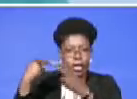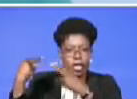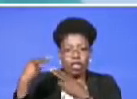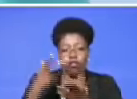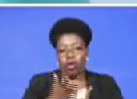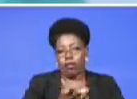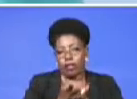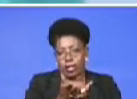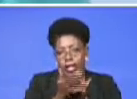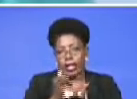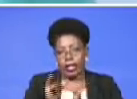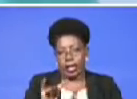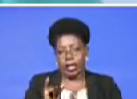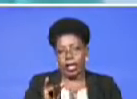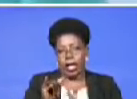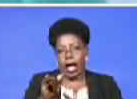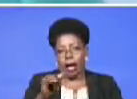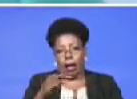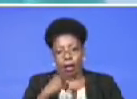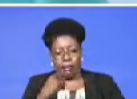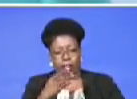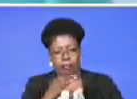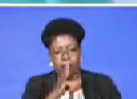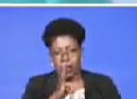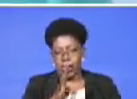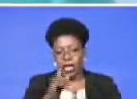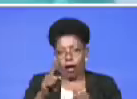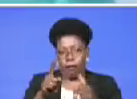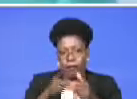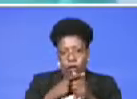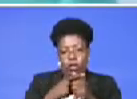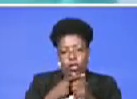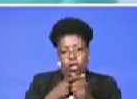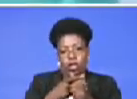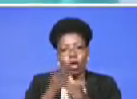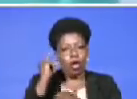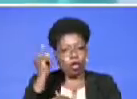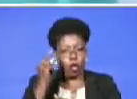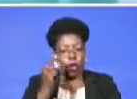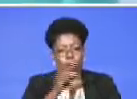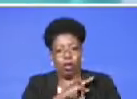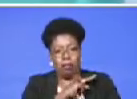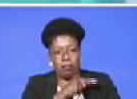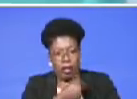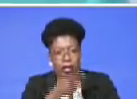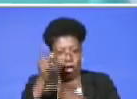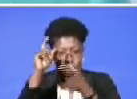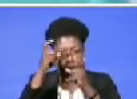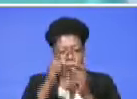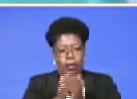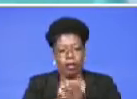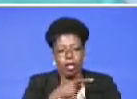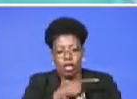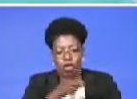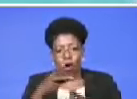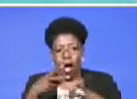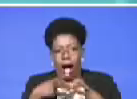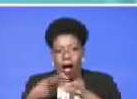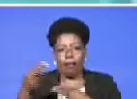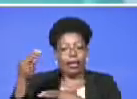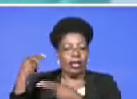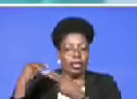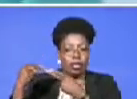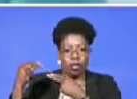being our first gold medal Olympic ever. So You guys have a very